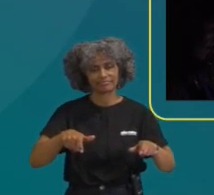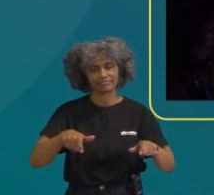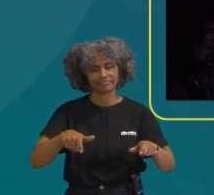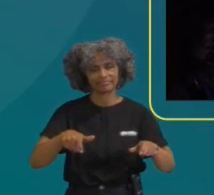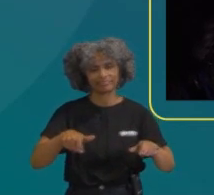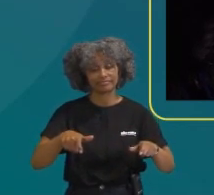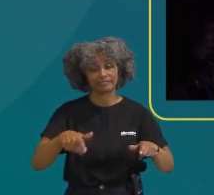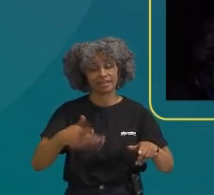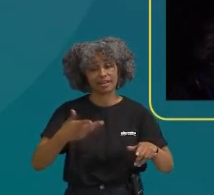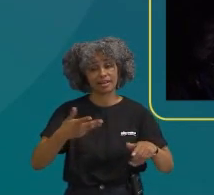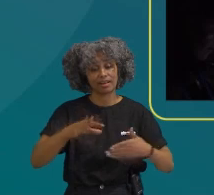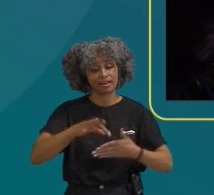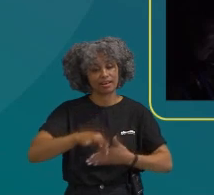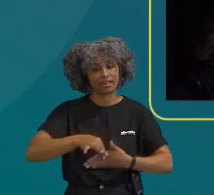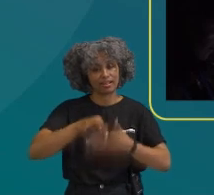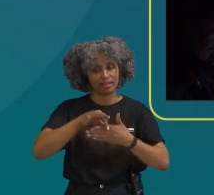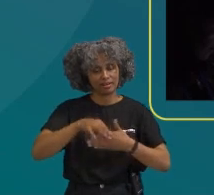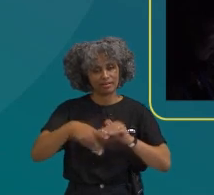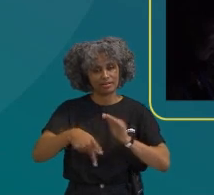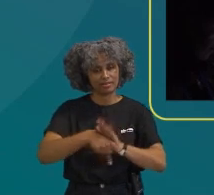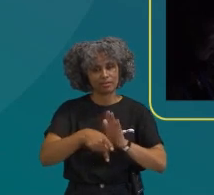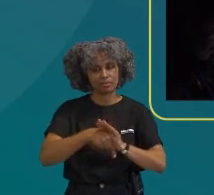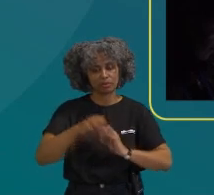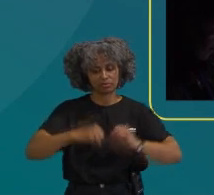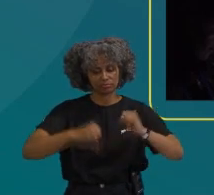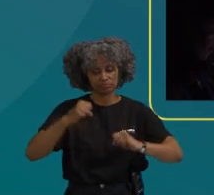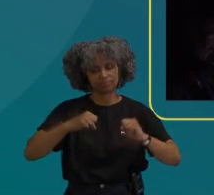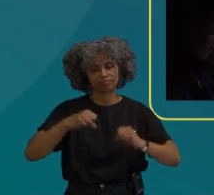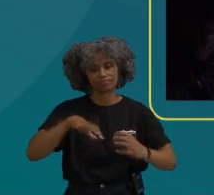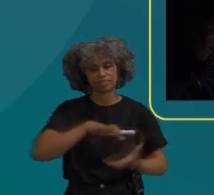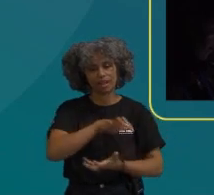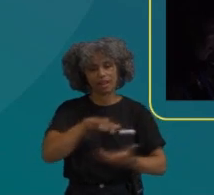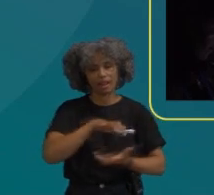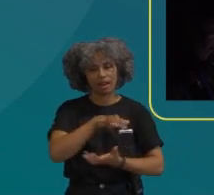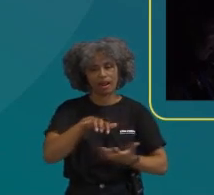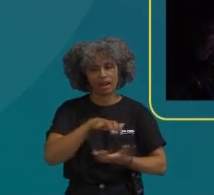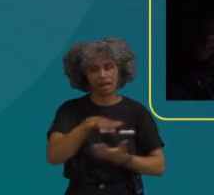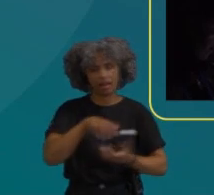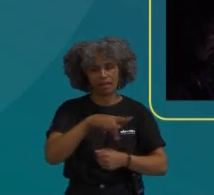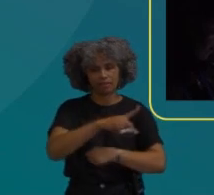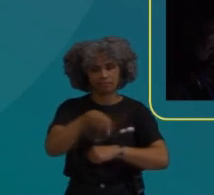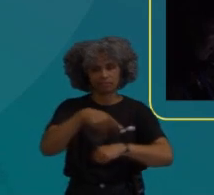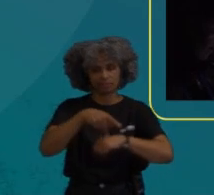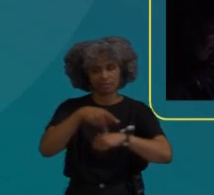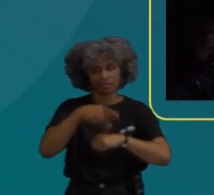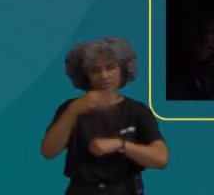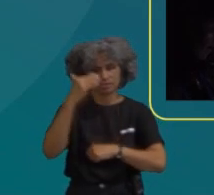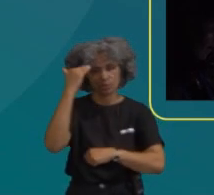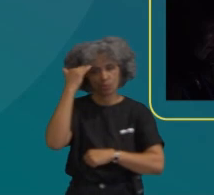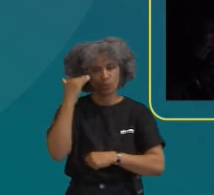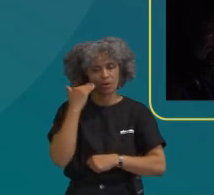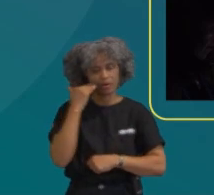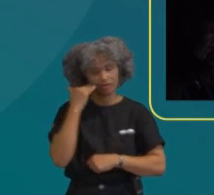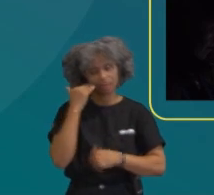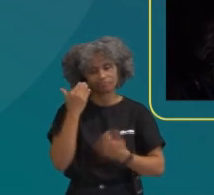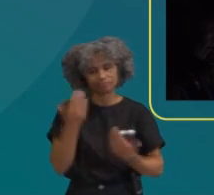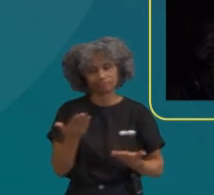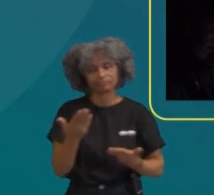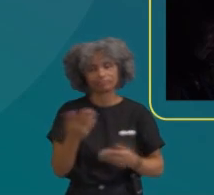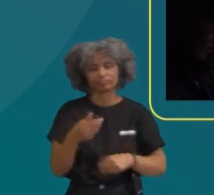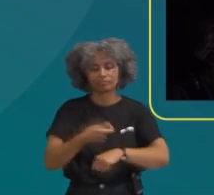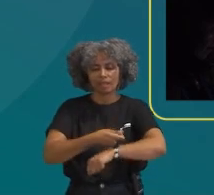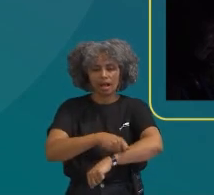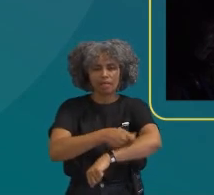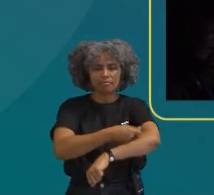revolution in the Republic of Korea. We have a highly skilled workforce of